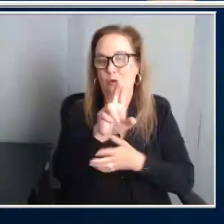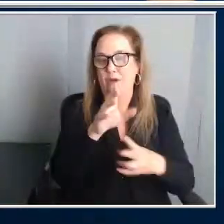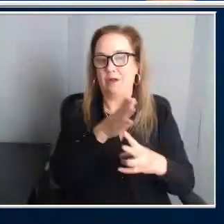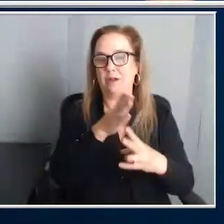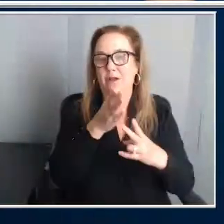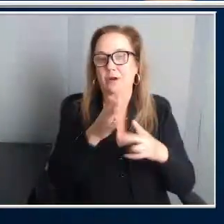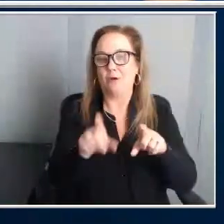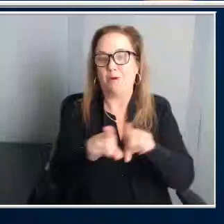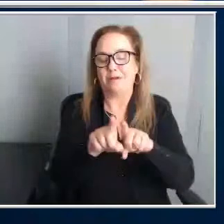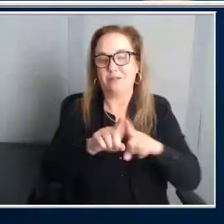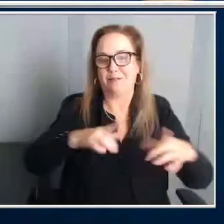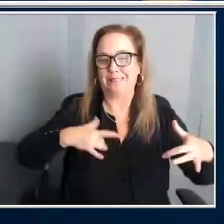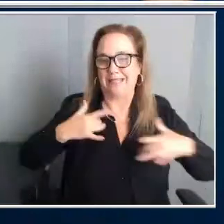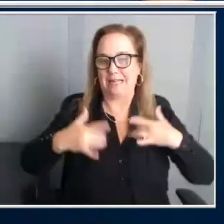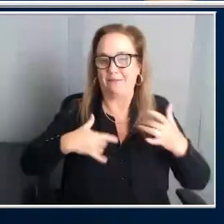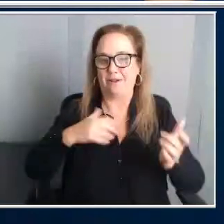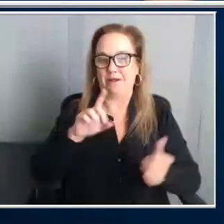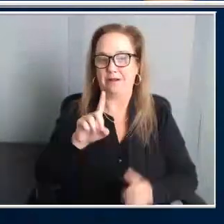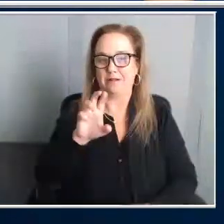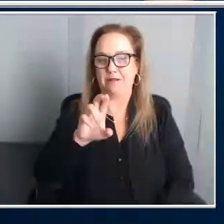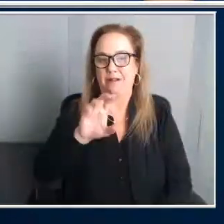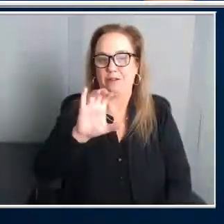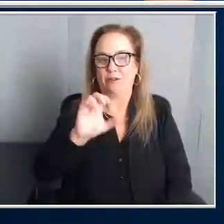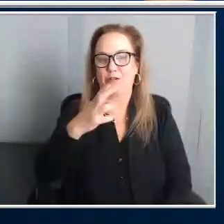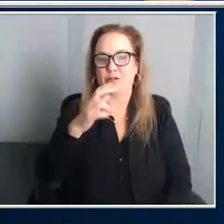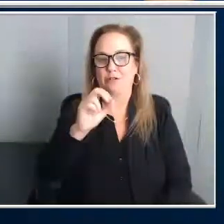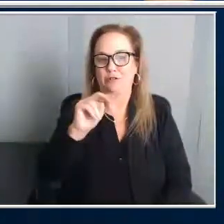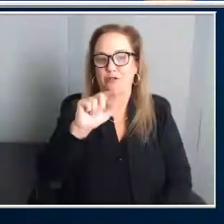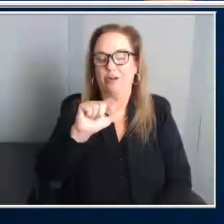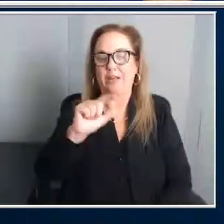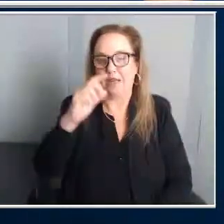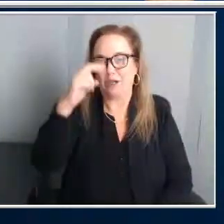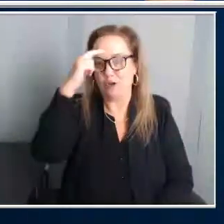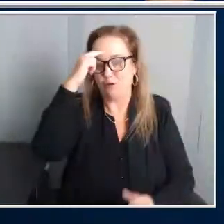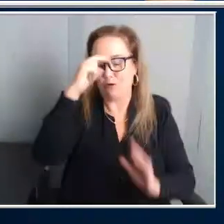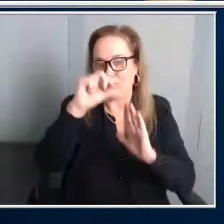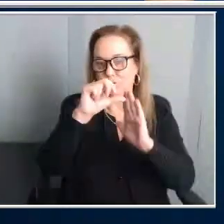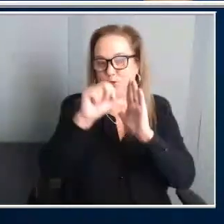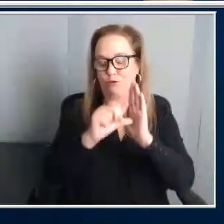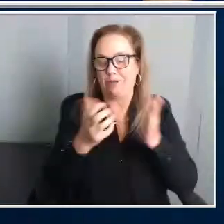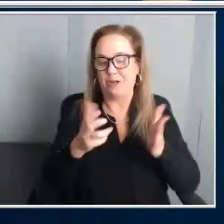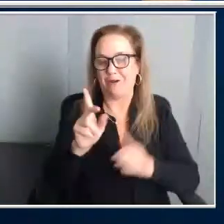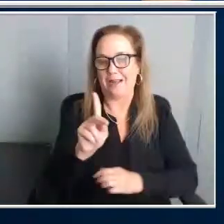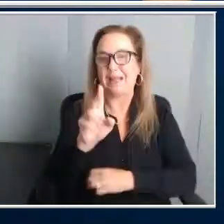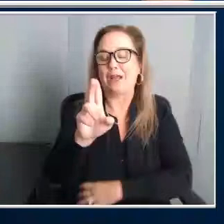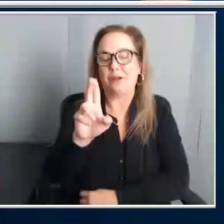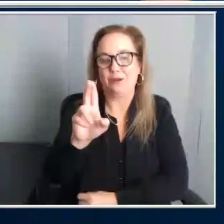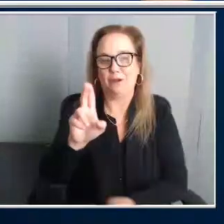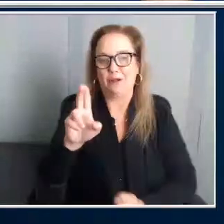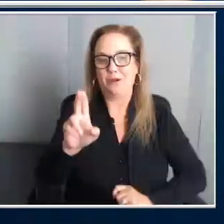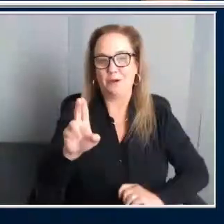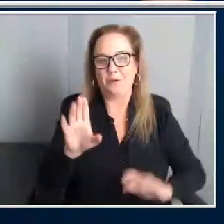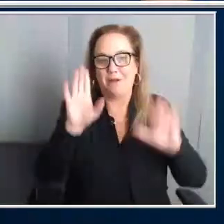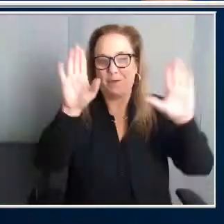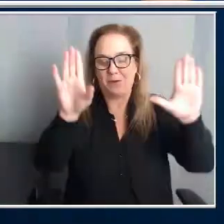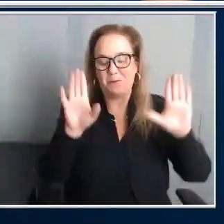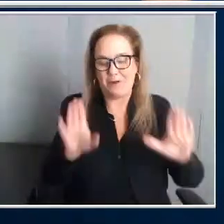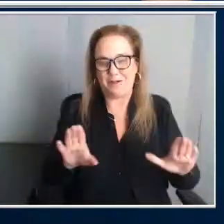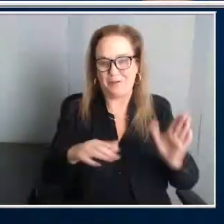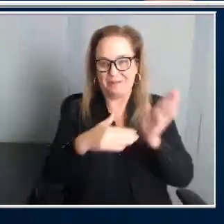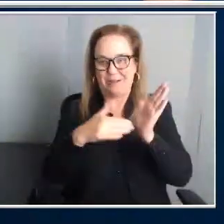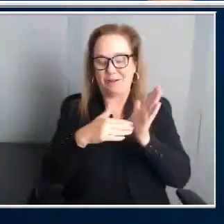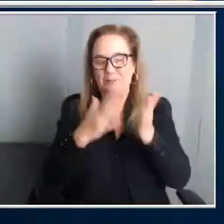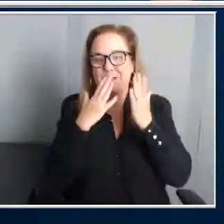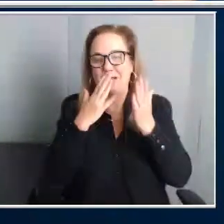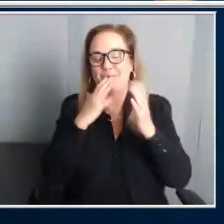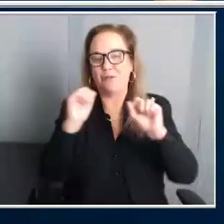also delighted to have Dr. Jennifer Chang, a neurosurgeon here at the health system. We have a stacked cast, so thank you to all of you for